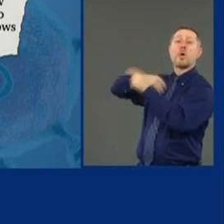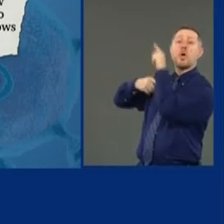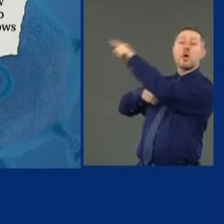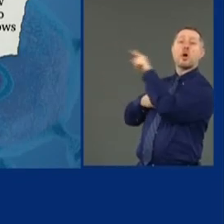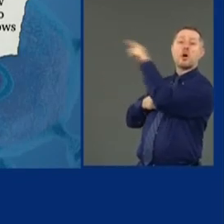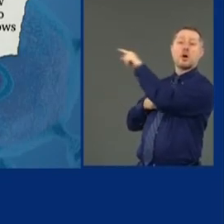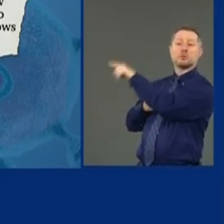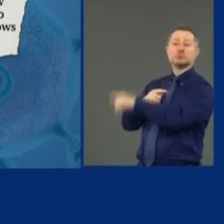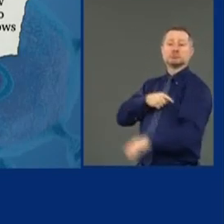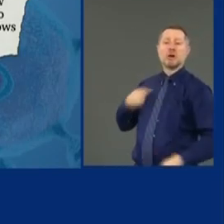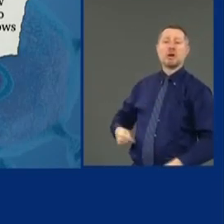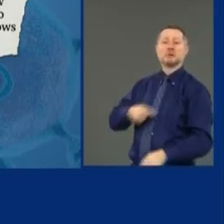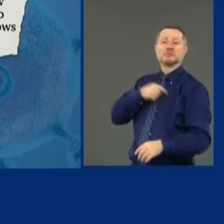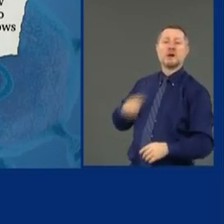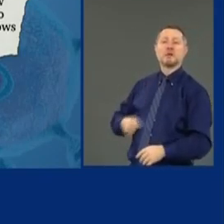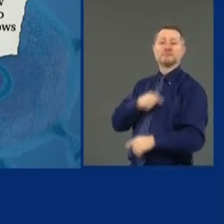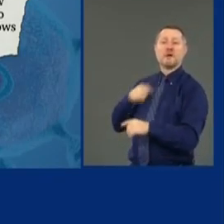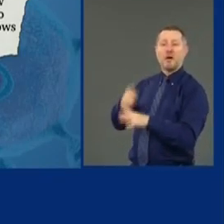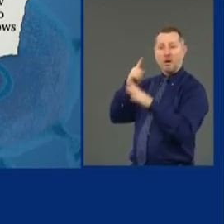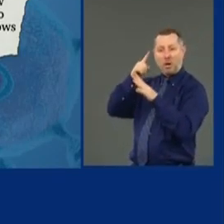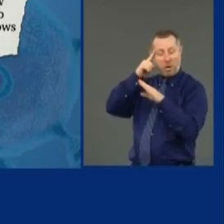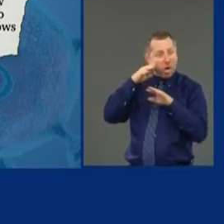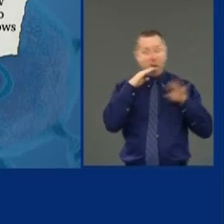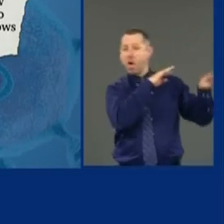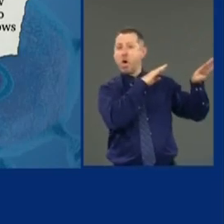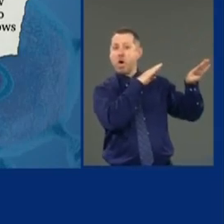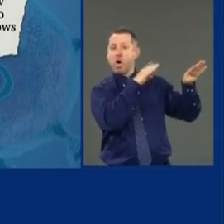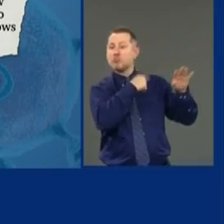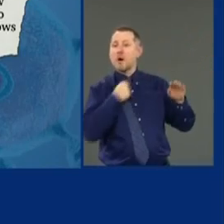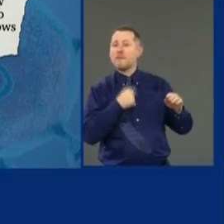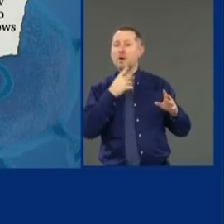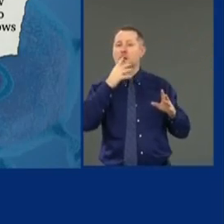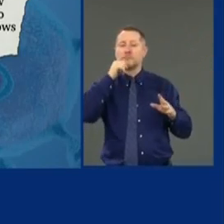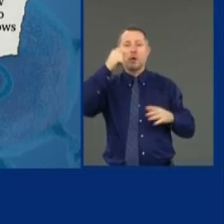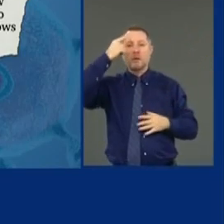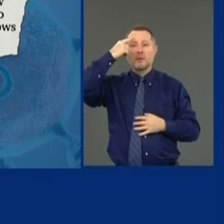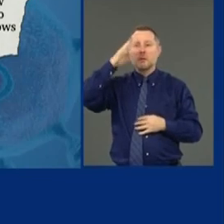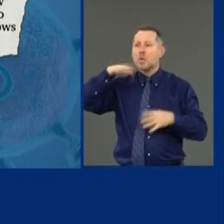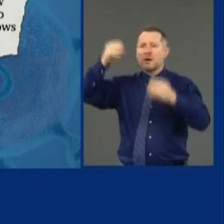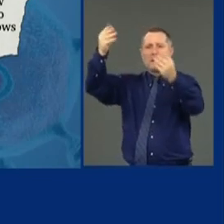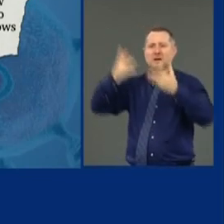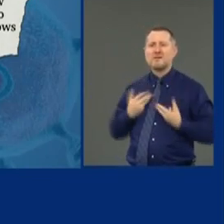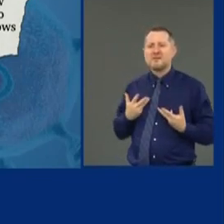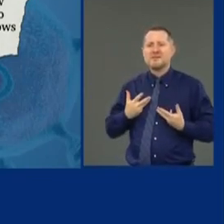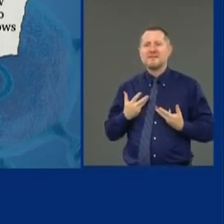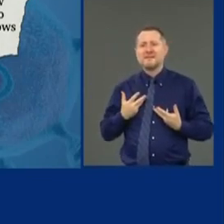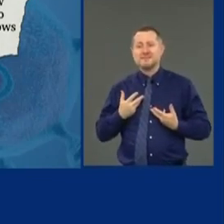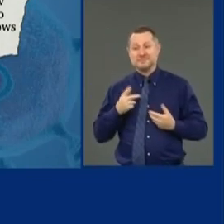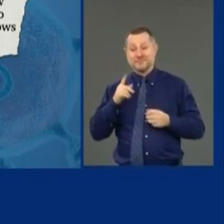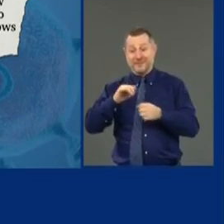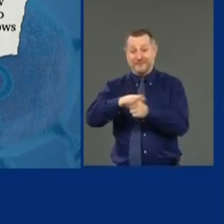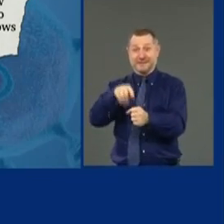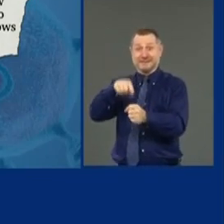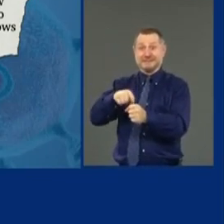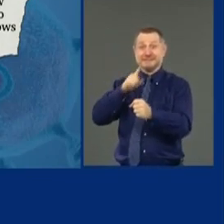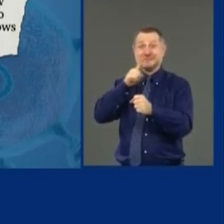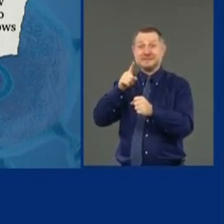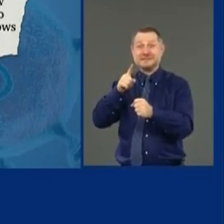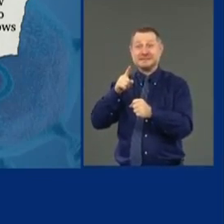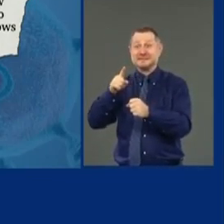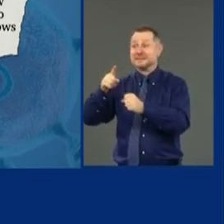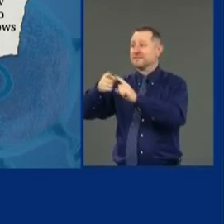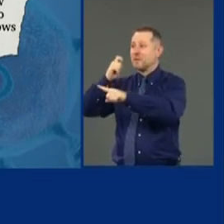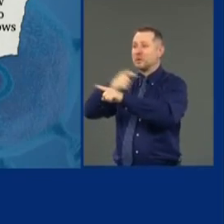China. What we weren't told was the coronavirus left China, went to Europe,